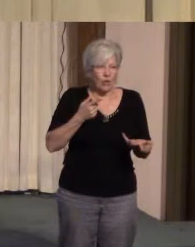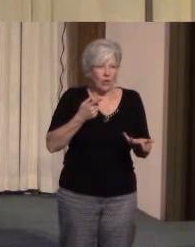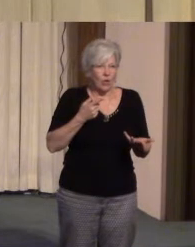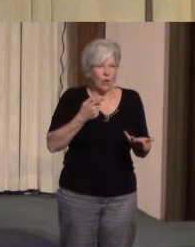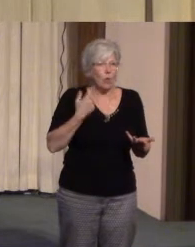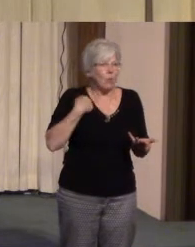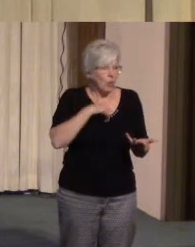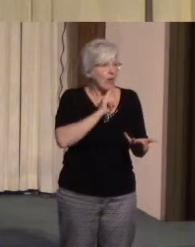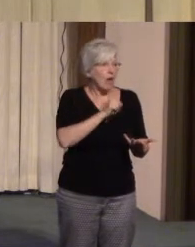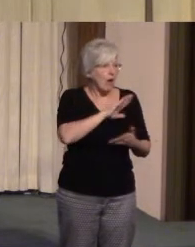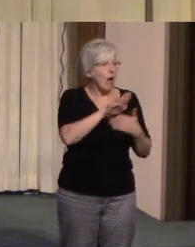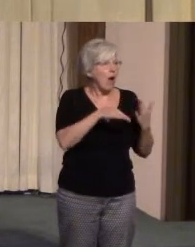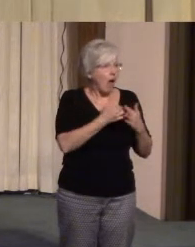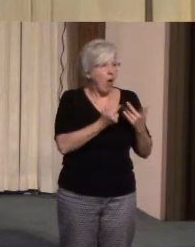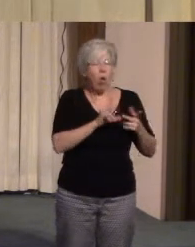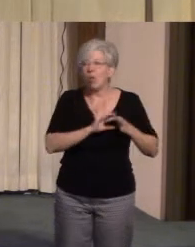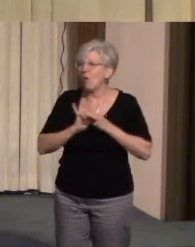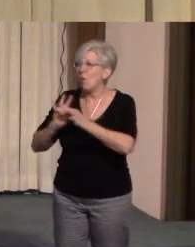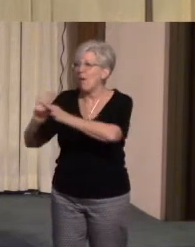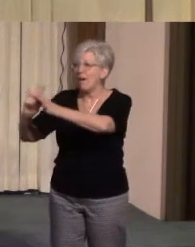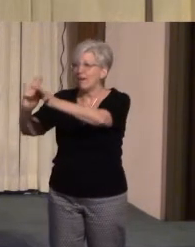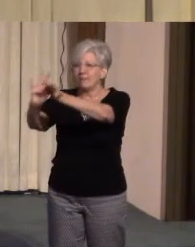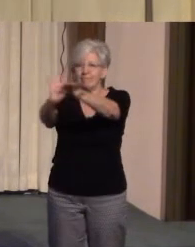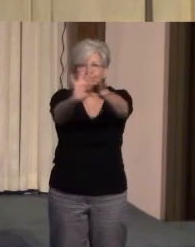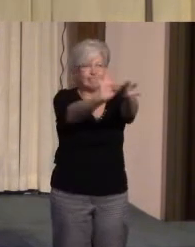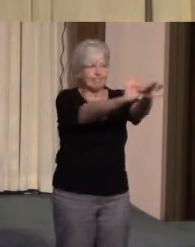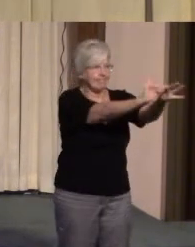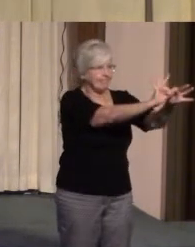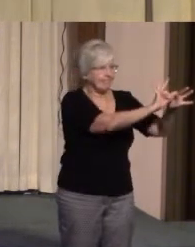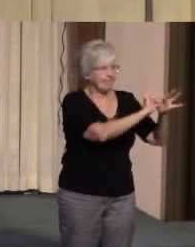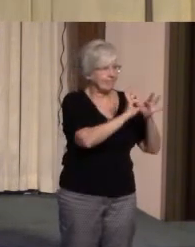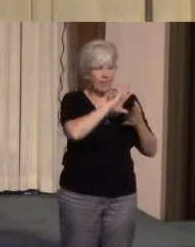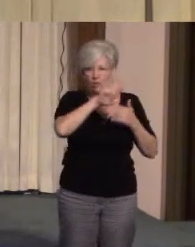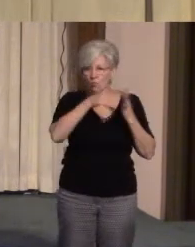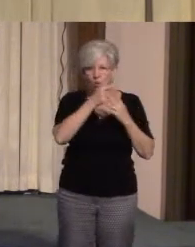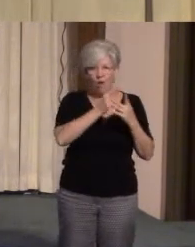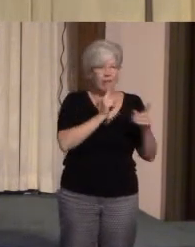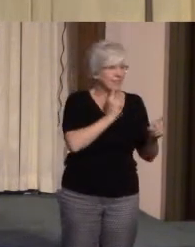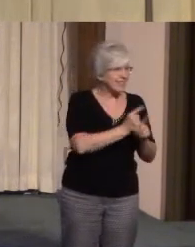one. And we're all sisters and brothers and,